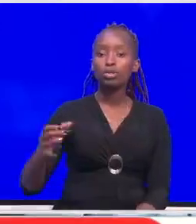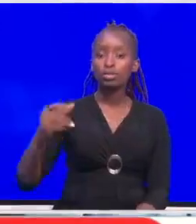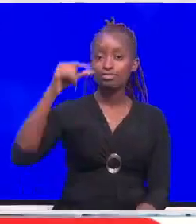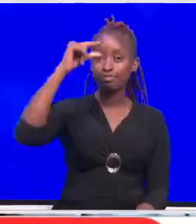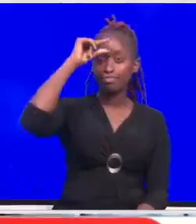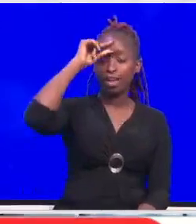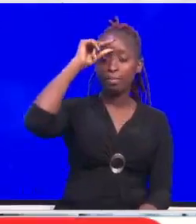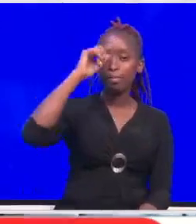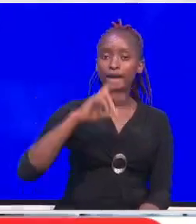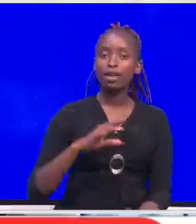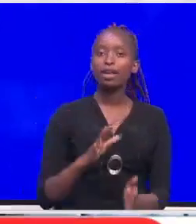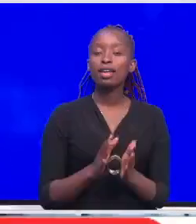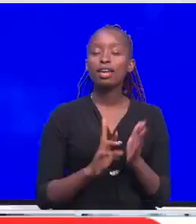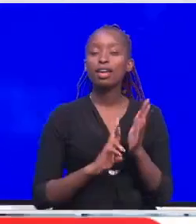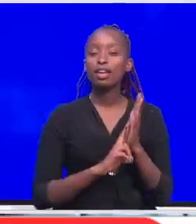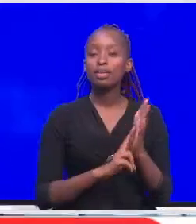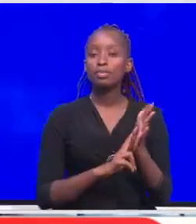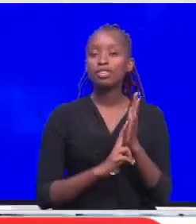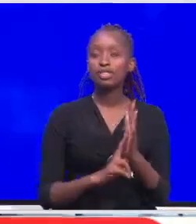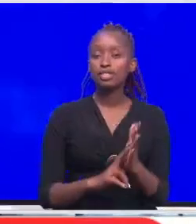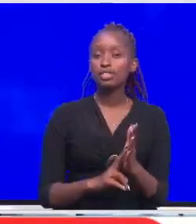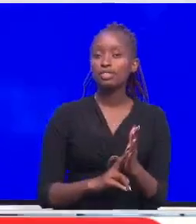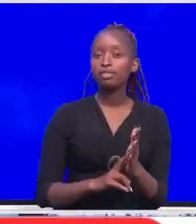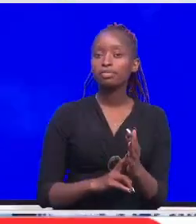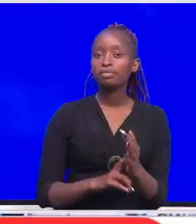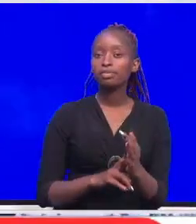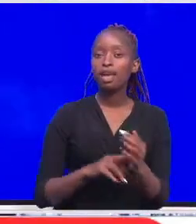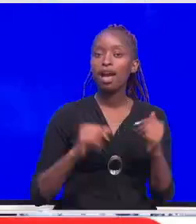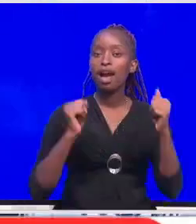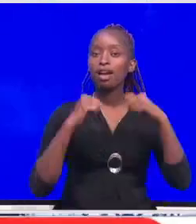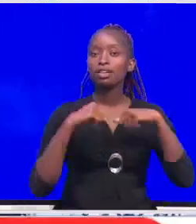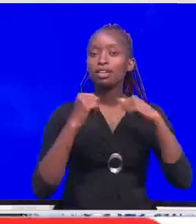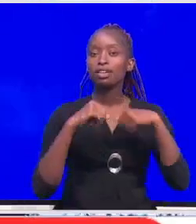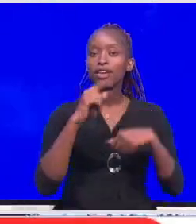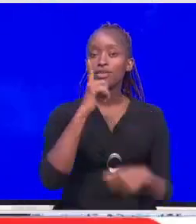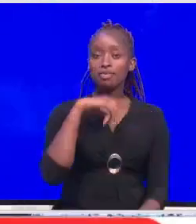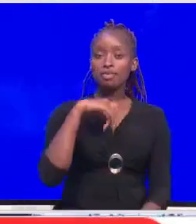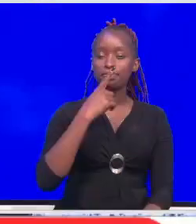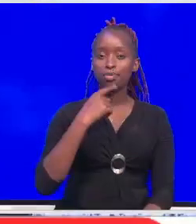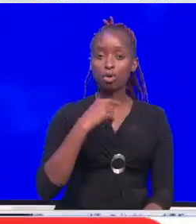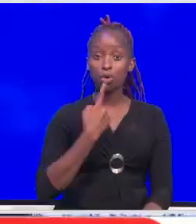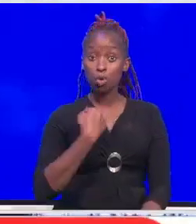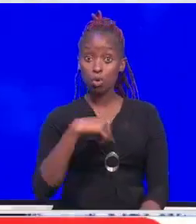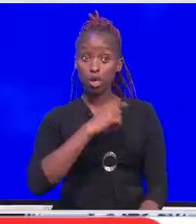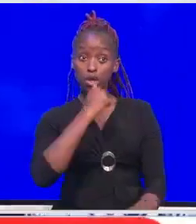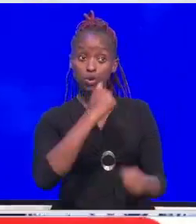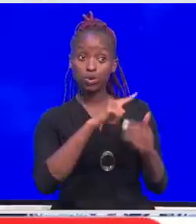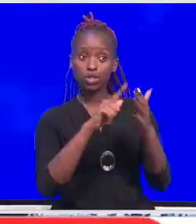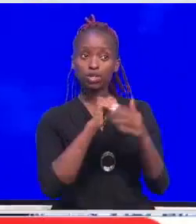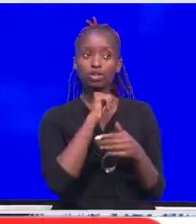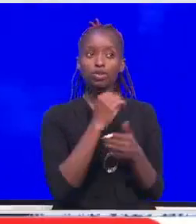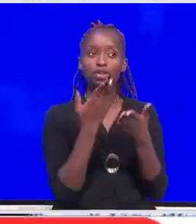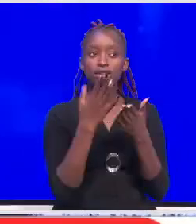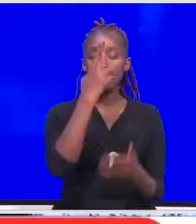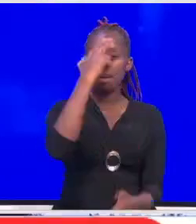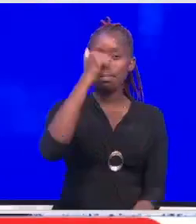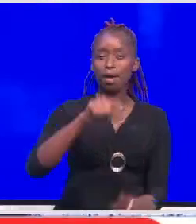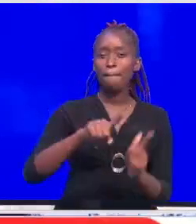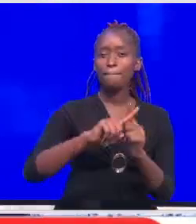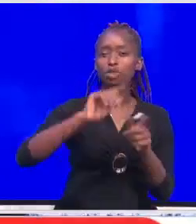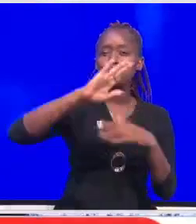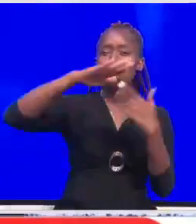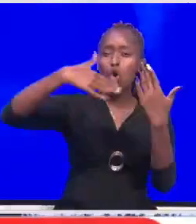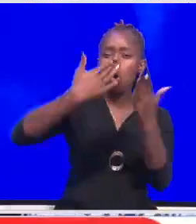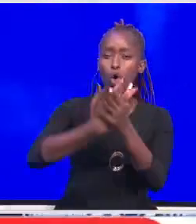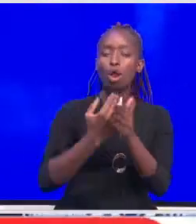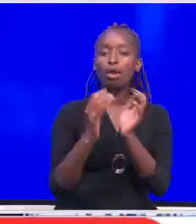county representatives have been agreed upon. This is what we should do, not even in Kajiado, but nationally, so